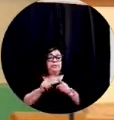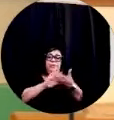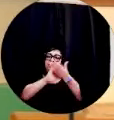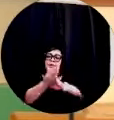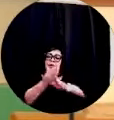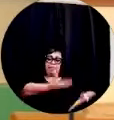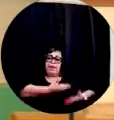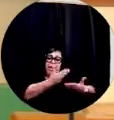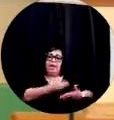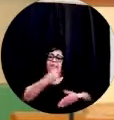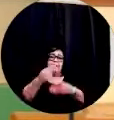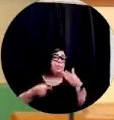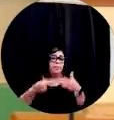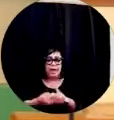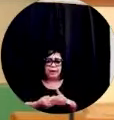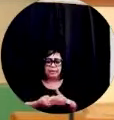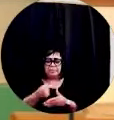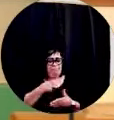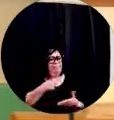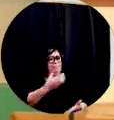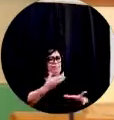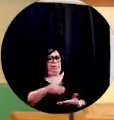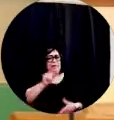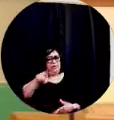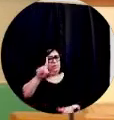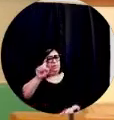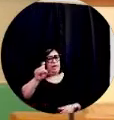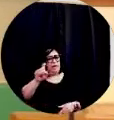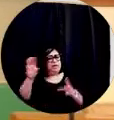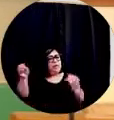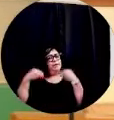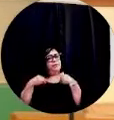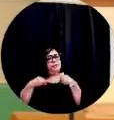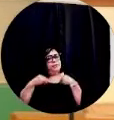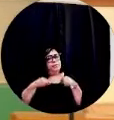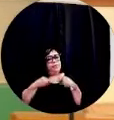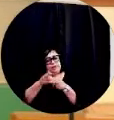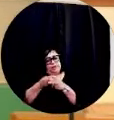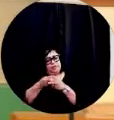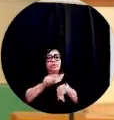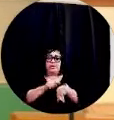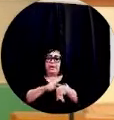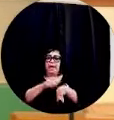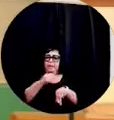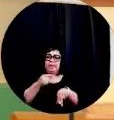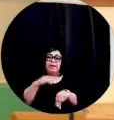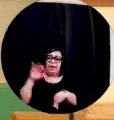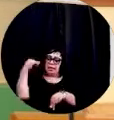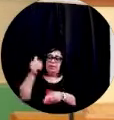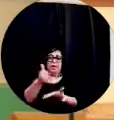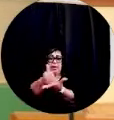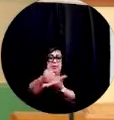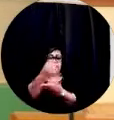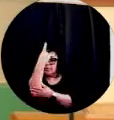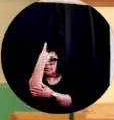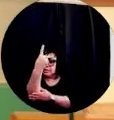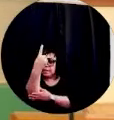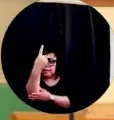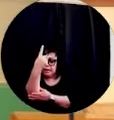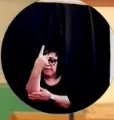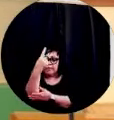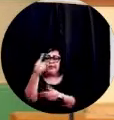asked. Just give me just a few minutes and I can validate my position. Which brings me